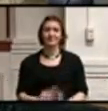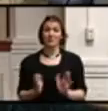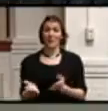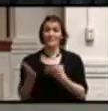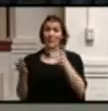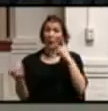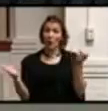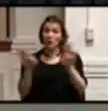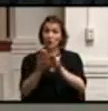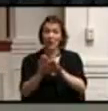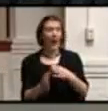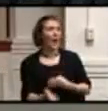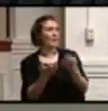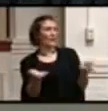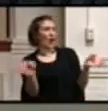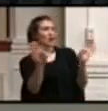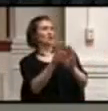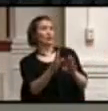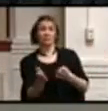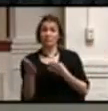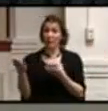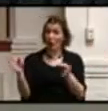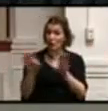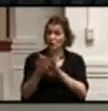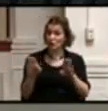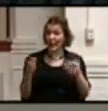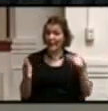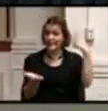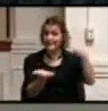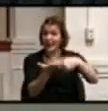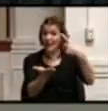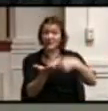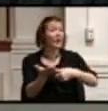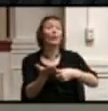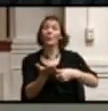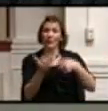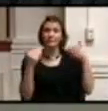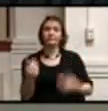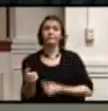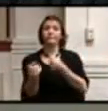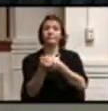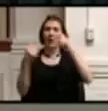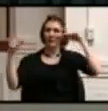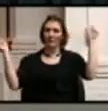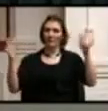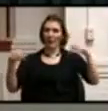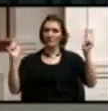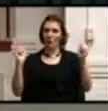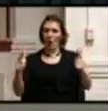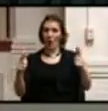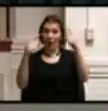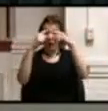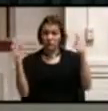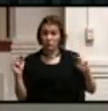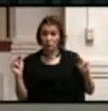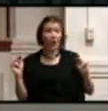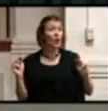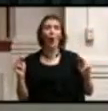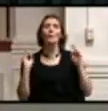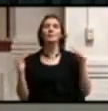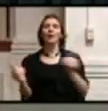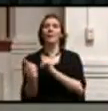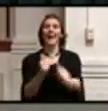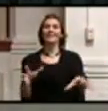Motion to adjourn. I move to adjourn. We have a motion to adjourn. Is there any discussion? Hearing none, all those in favor, please say aye. Aye. Aye. Anybody opposed or abstaining? That